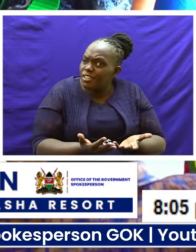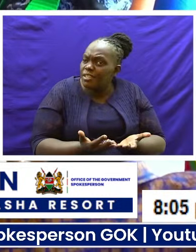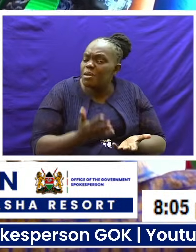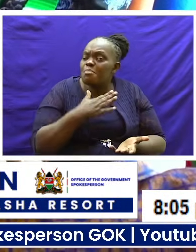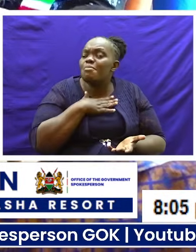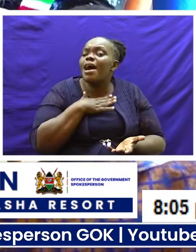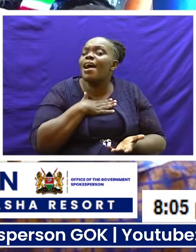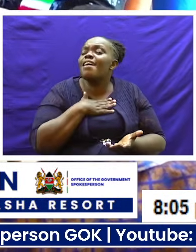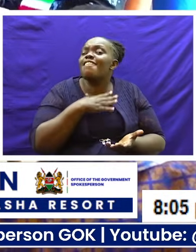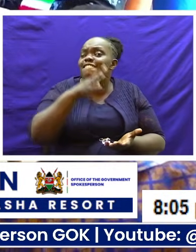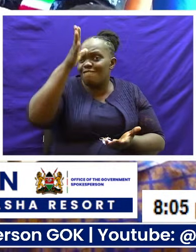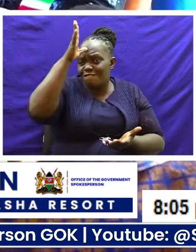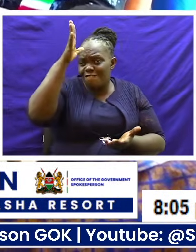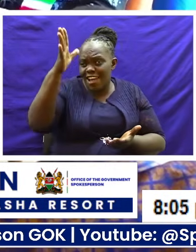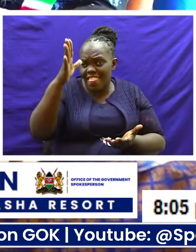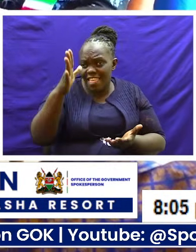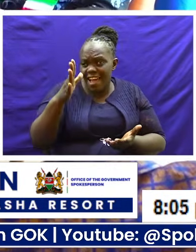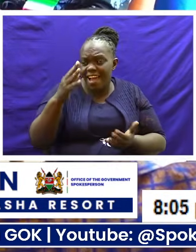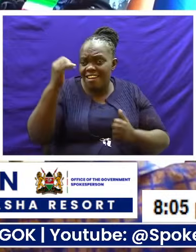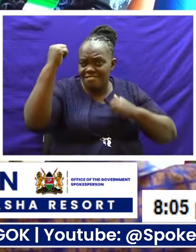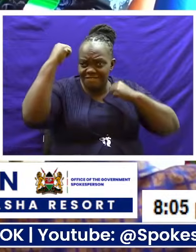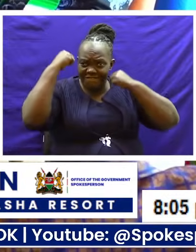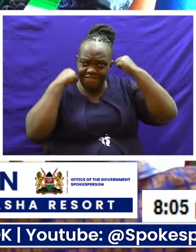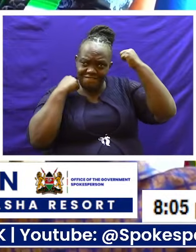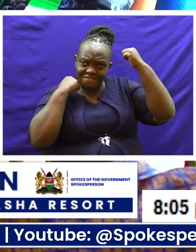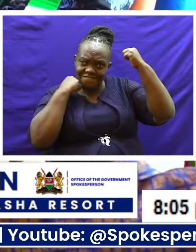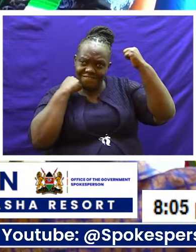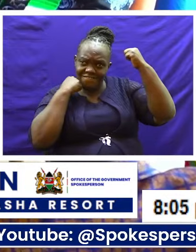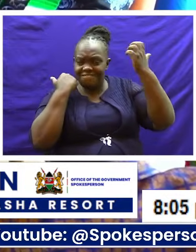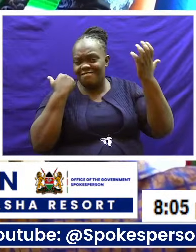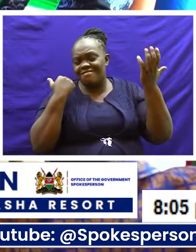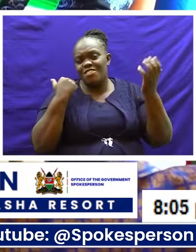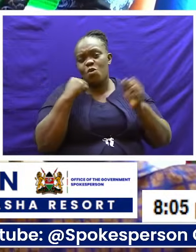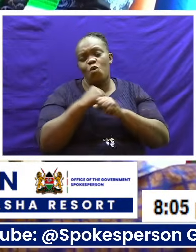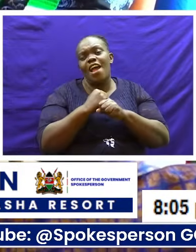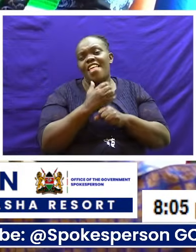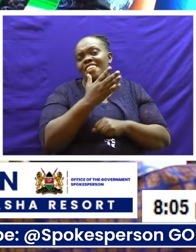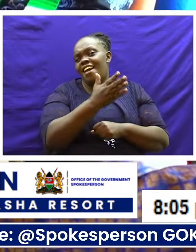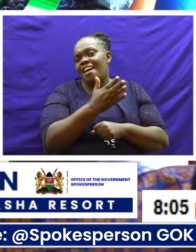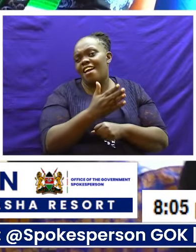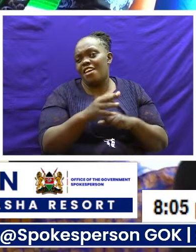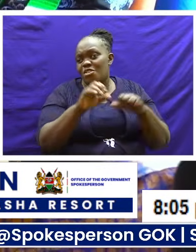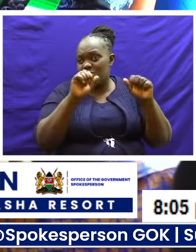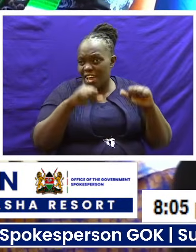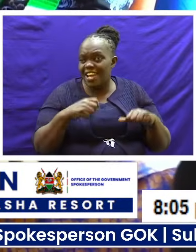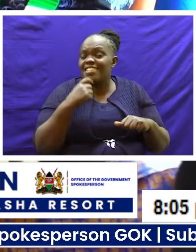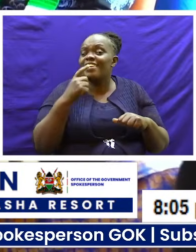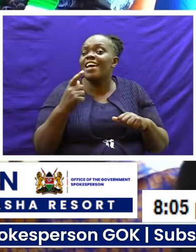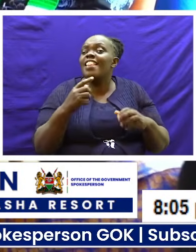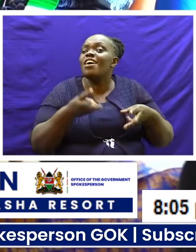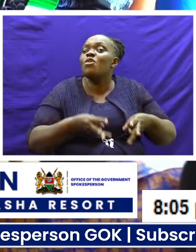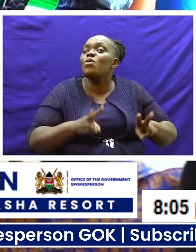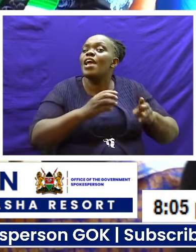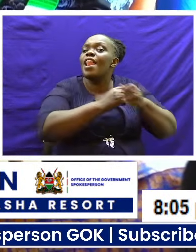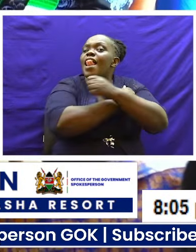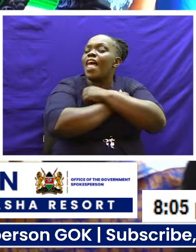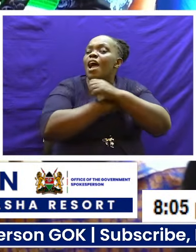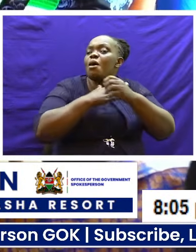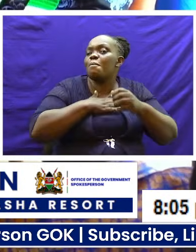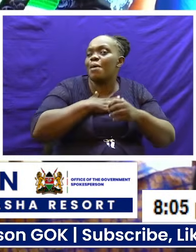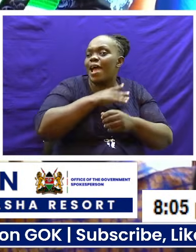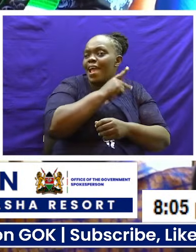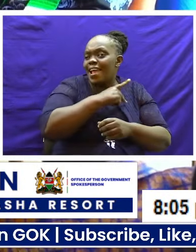My father was in the military. In the military? Yes. Wow. So you can tell by the way I like my kings. Yes,